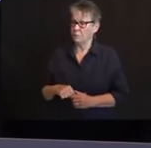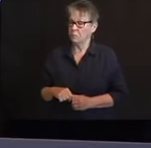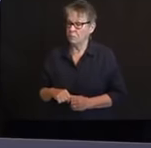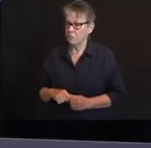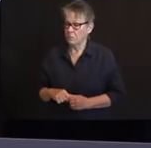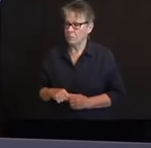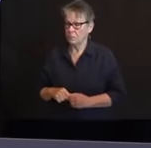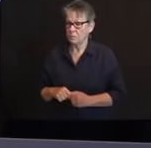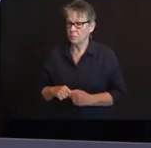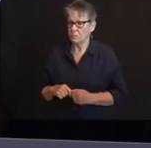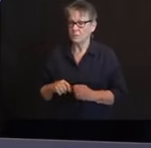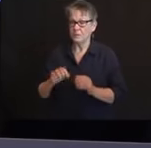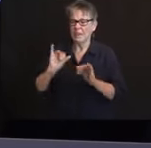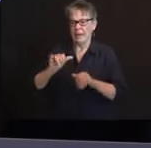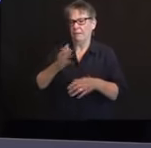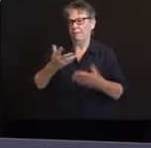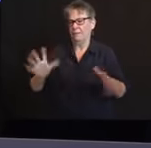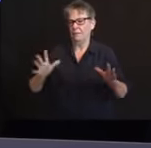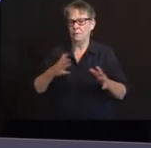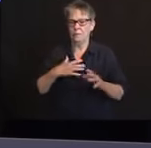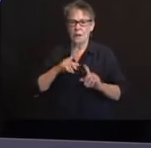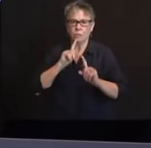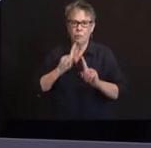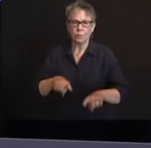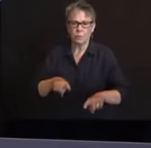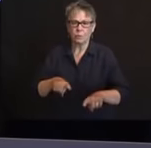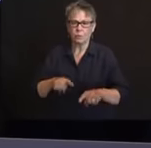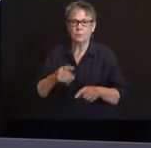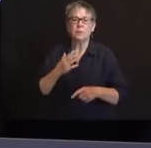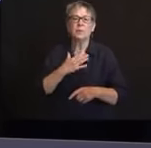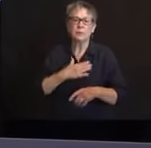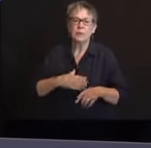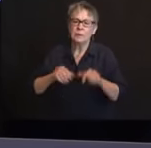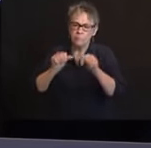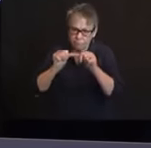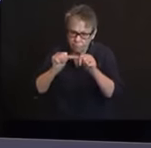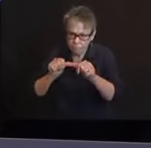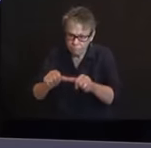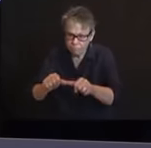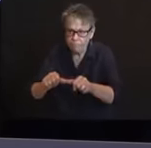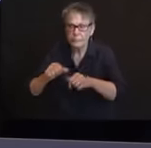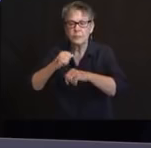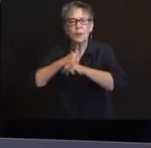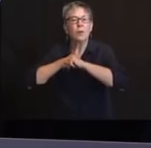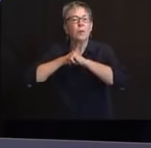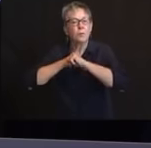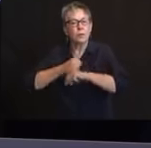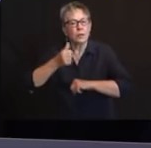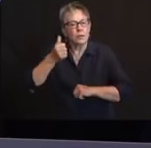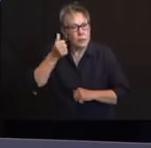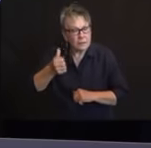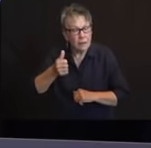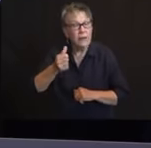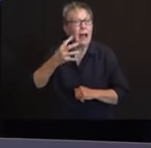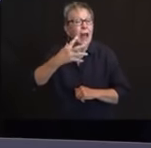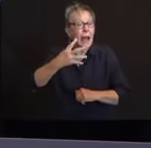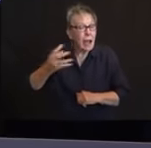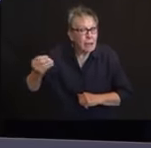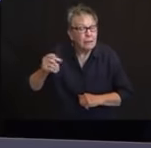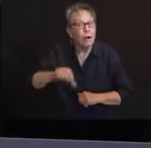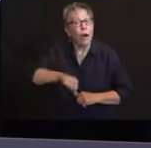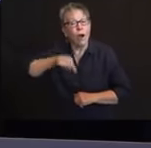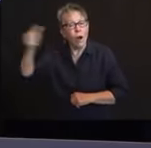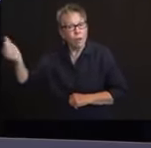COVID-19. We all have a role to play in protecting ourselves and others. Stay connected, stay safe, stay healthy, and